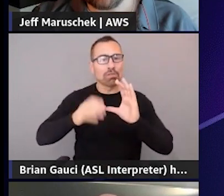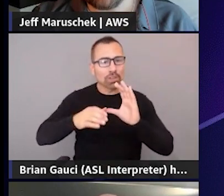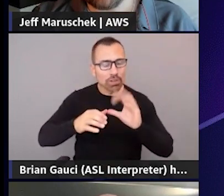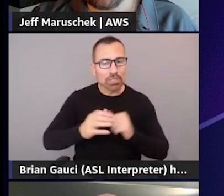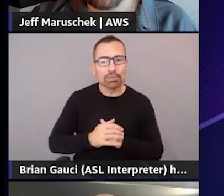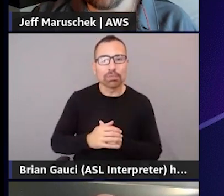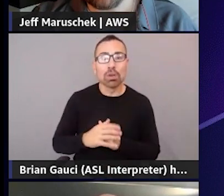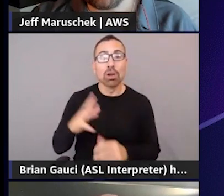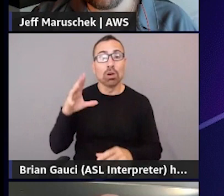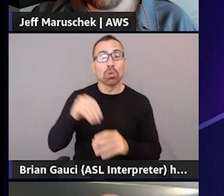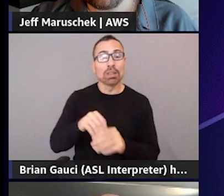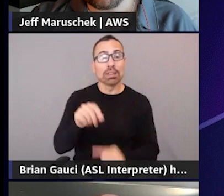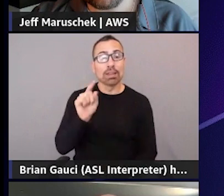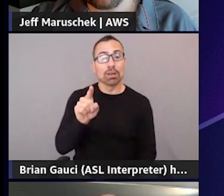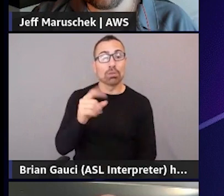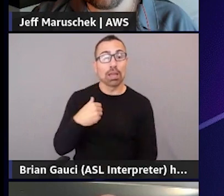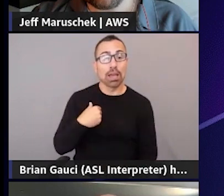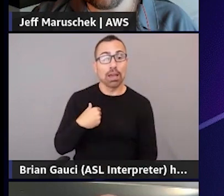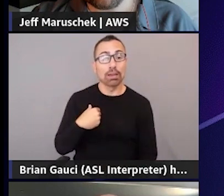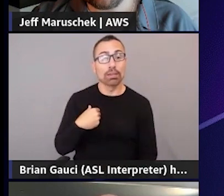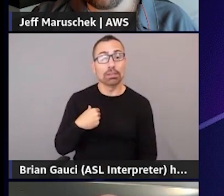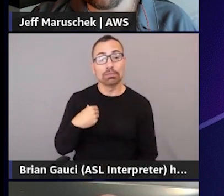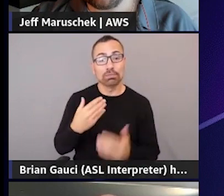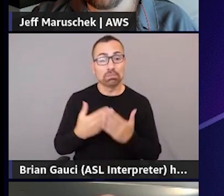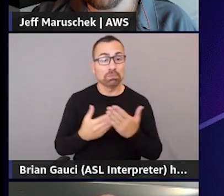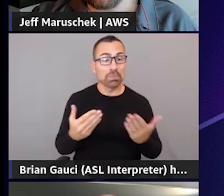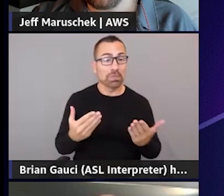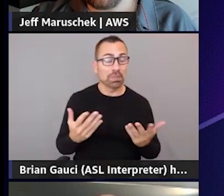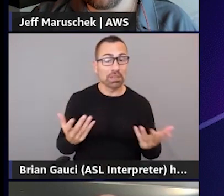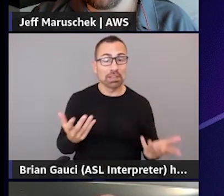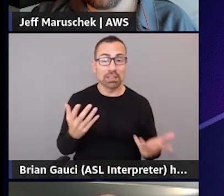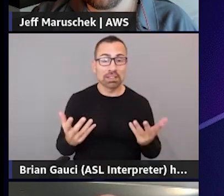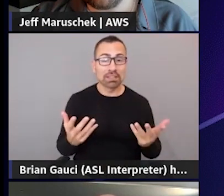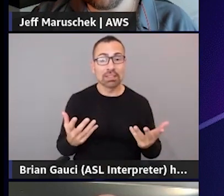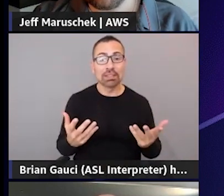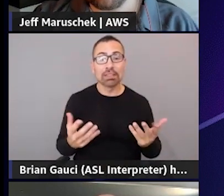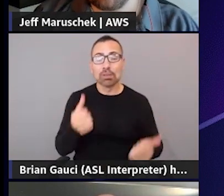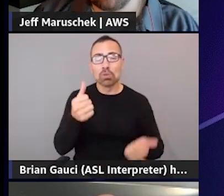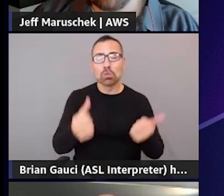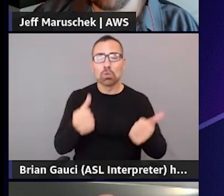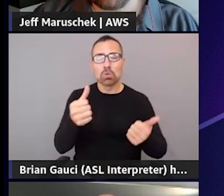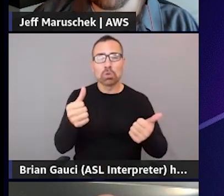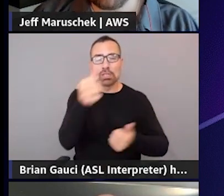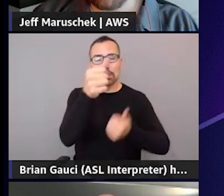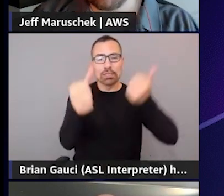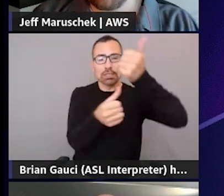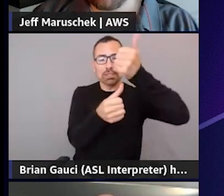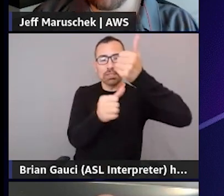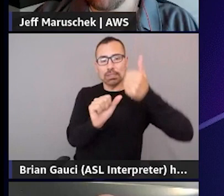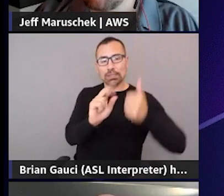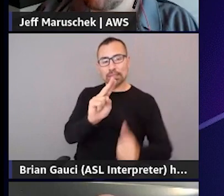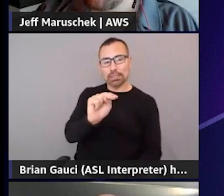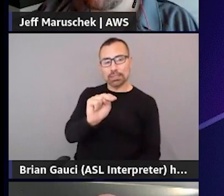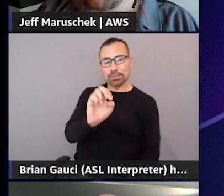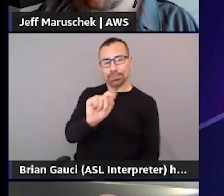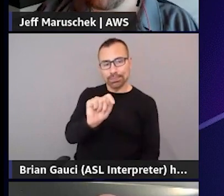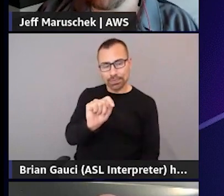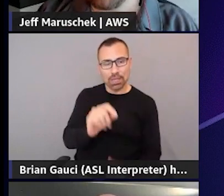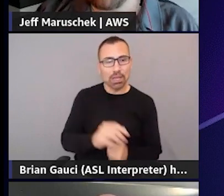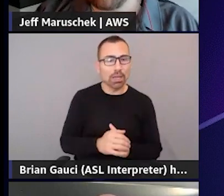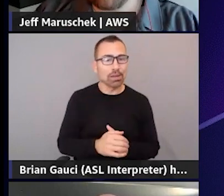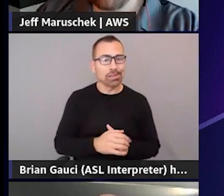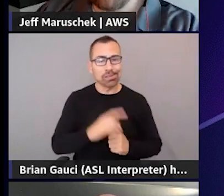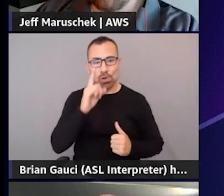here, we have just things that tell which subnets we want to launch our replication or our conversion instance